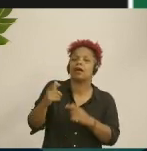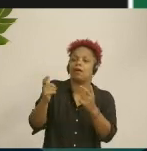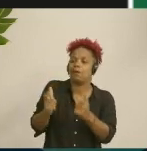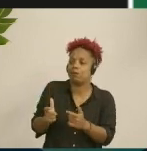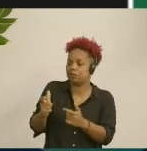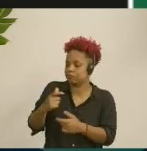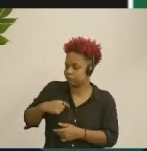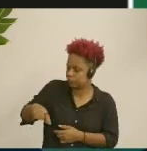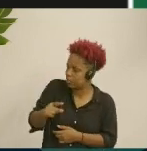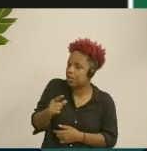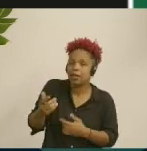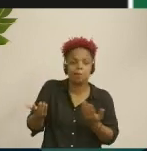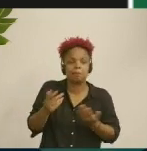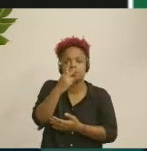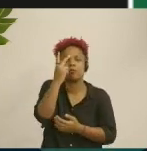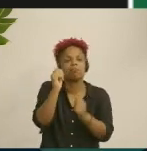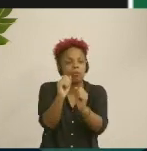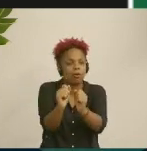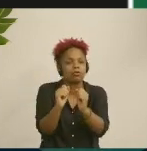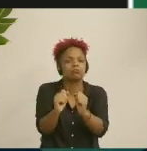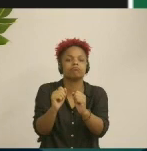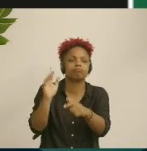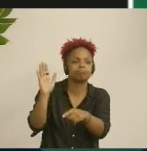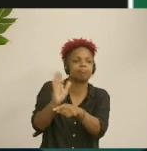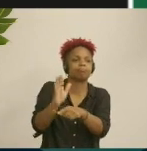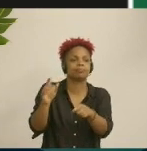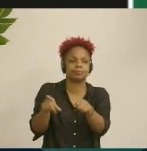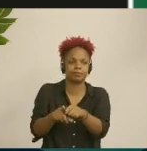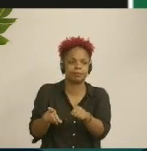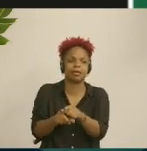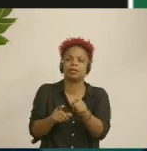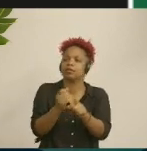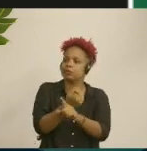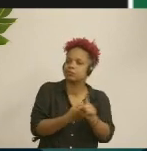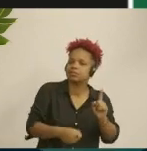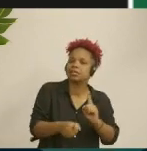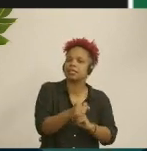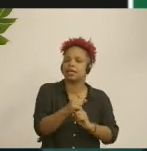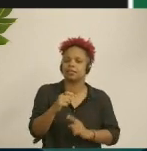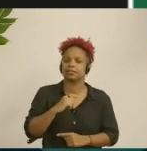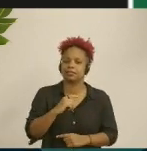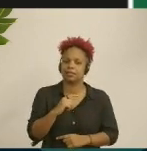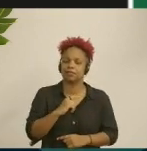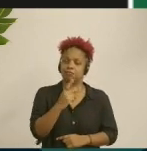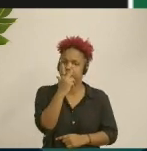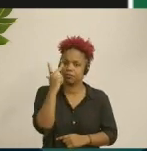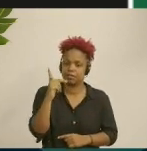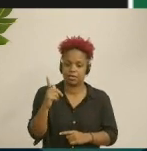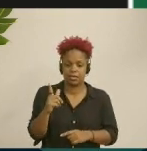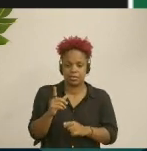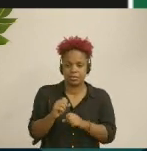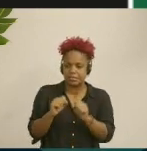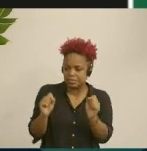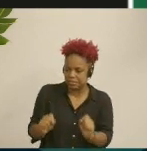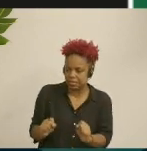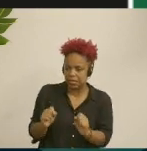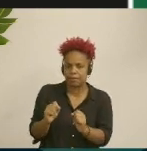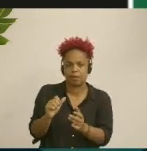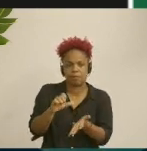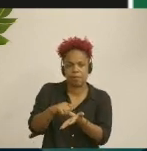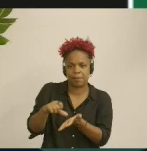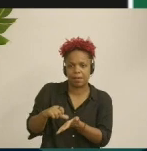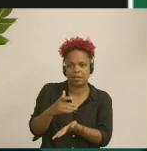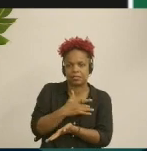society. And Mexico has some very interesting health systems and programs. And I wonder if that